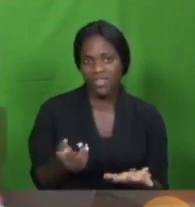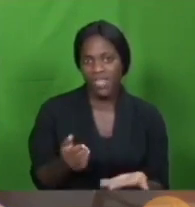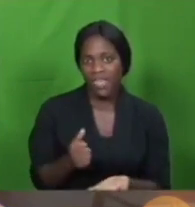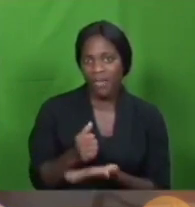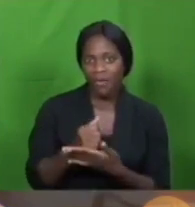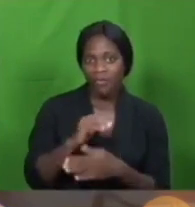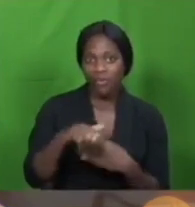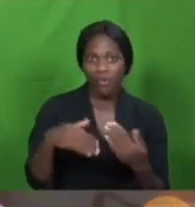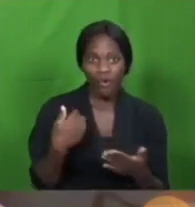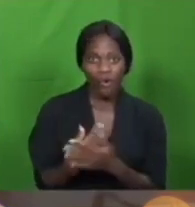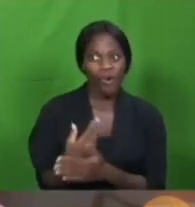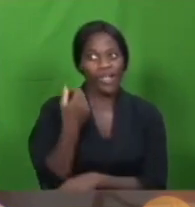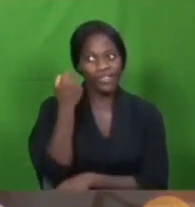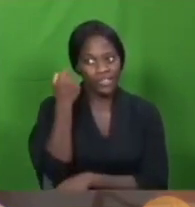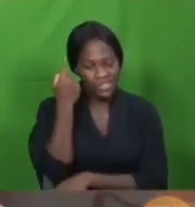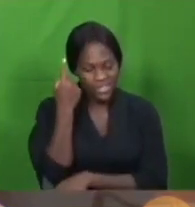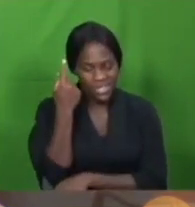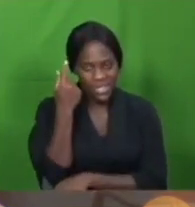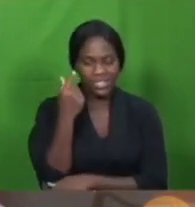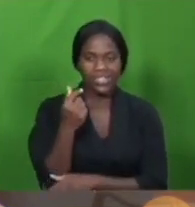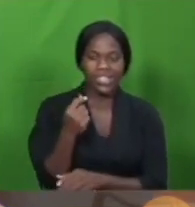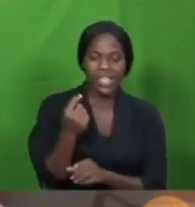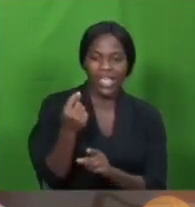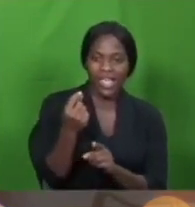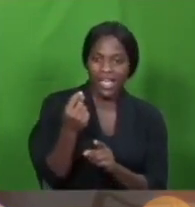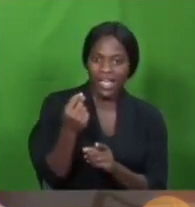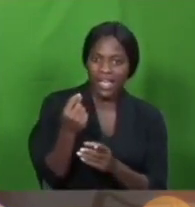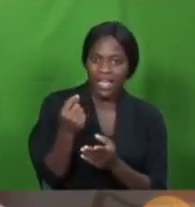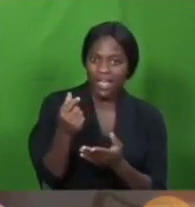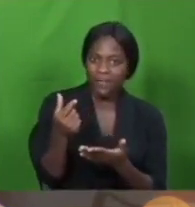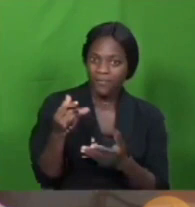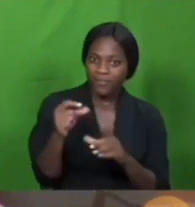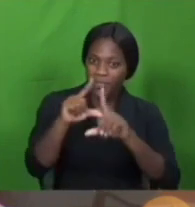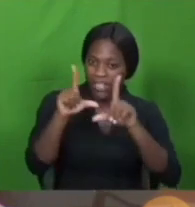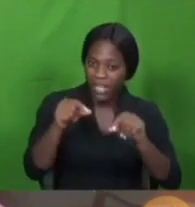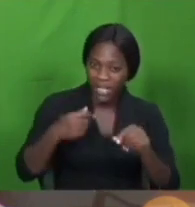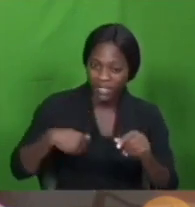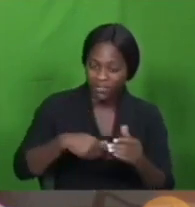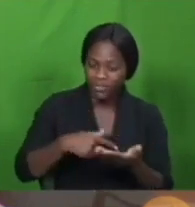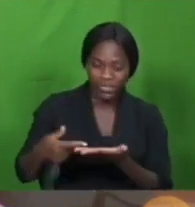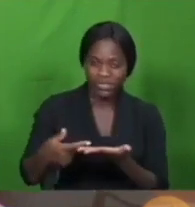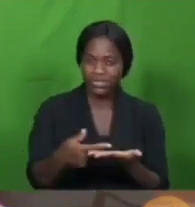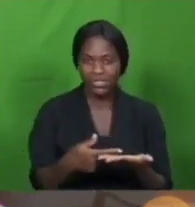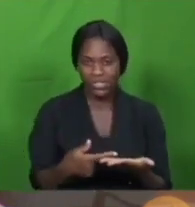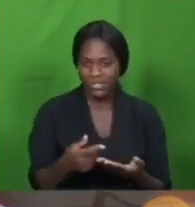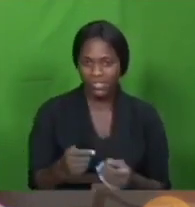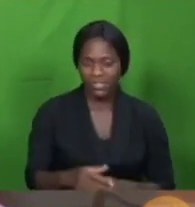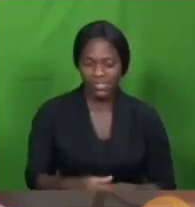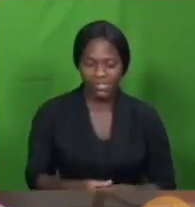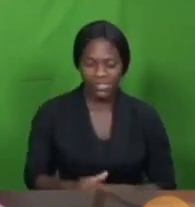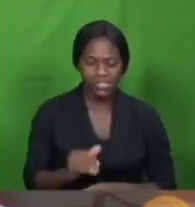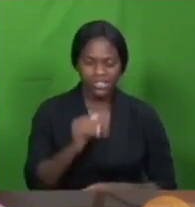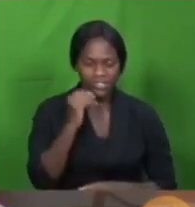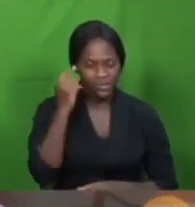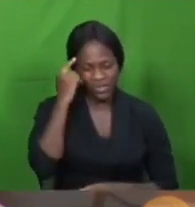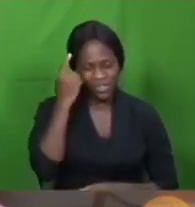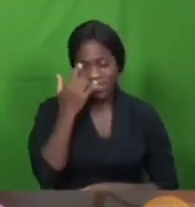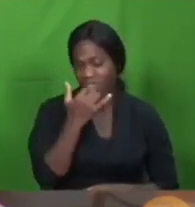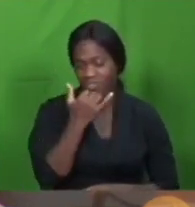we are referring to the Ghana card. I do not think that it